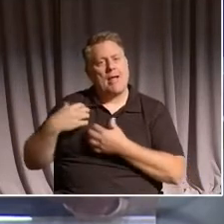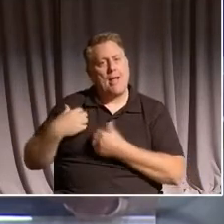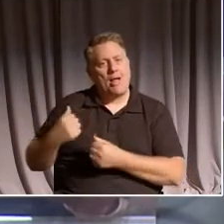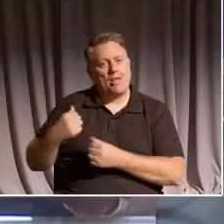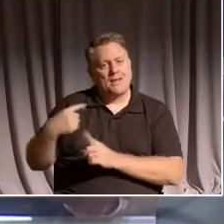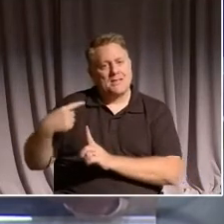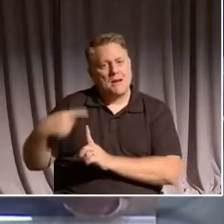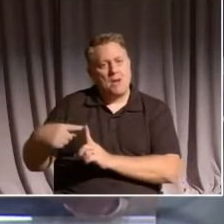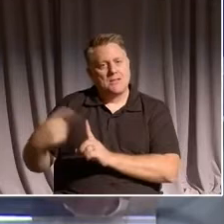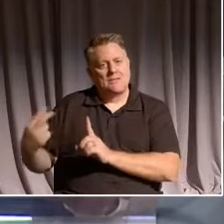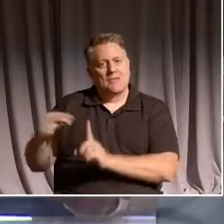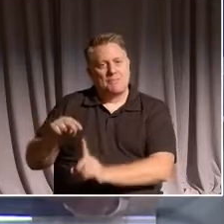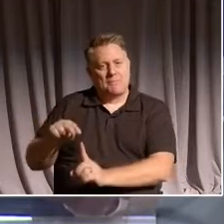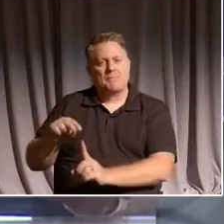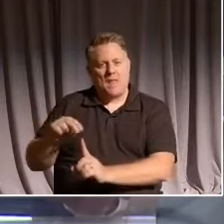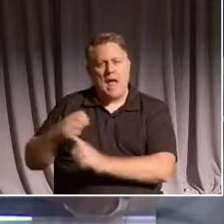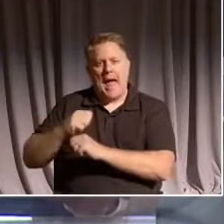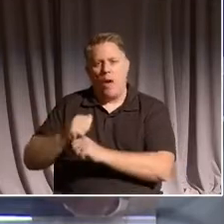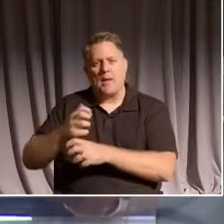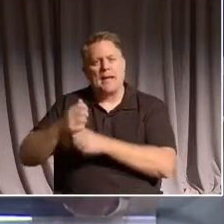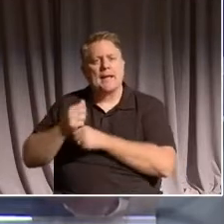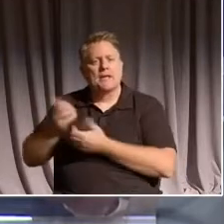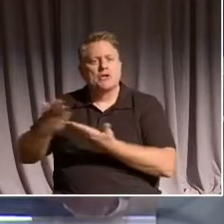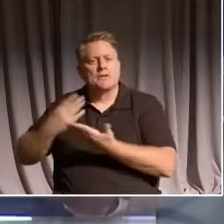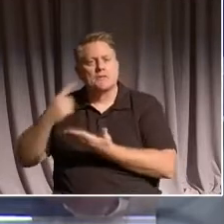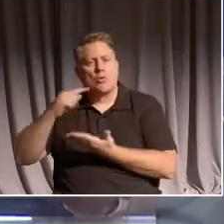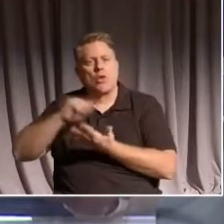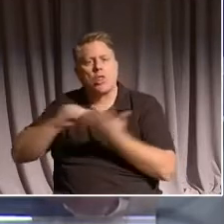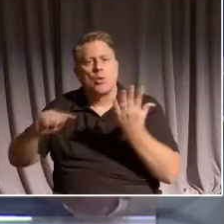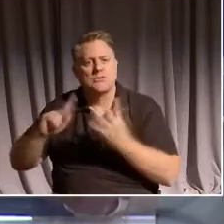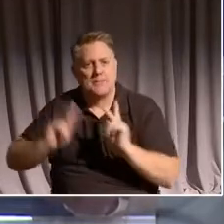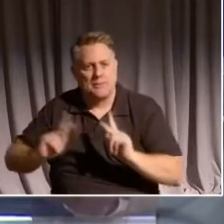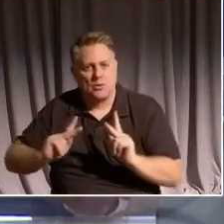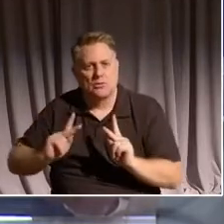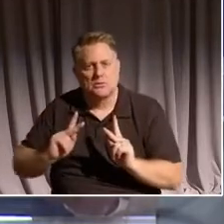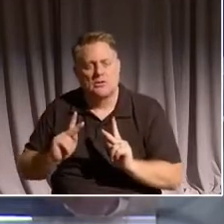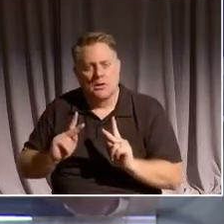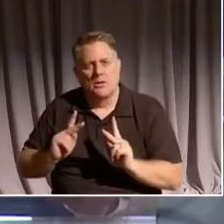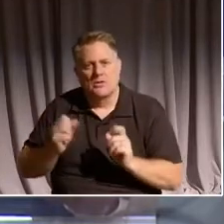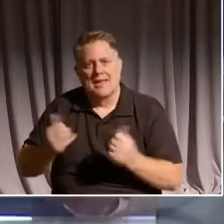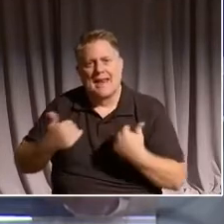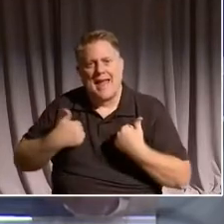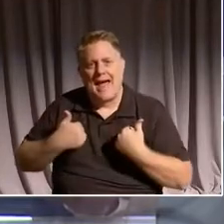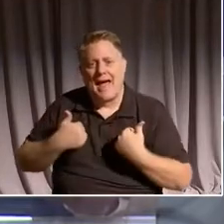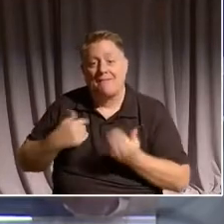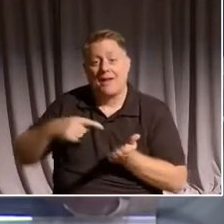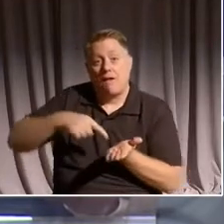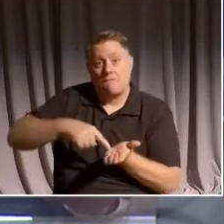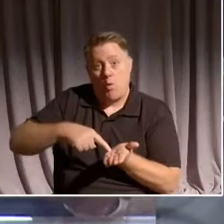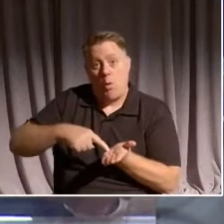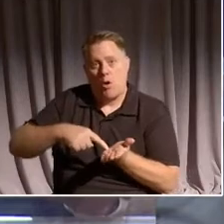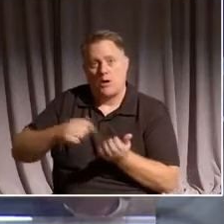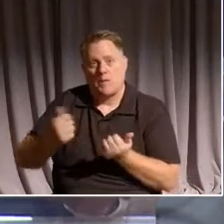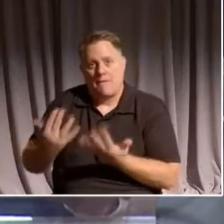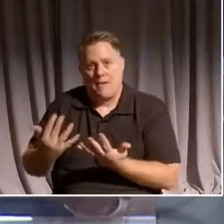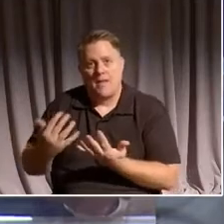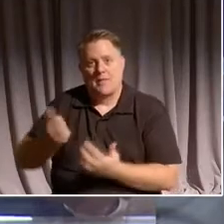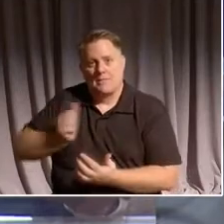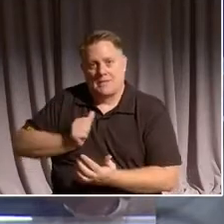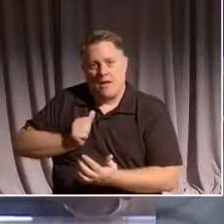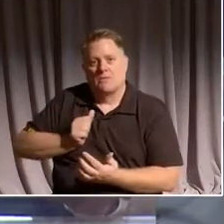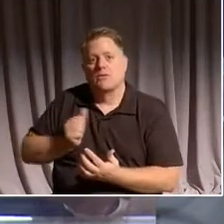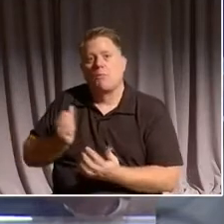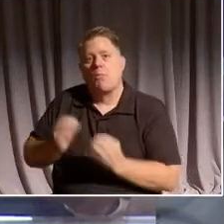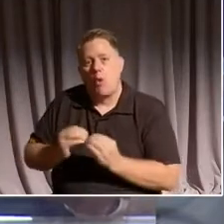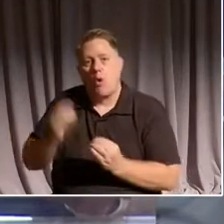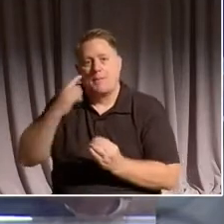can get people those services to afford greater mental health is my question for us next